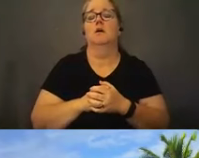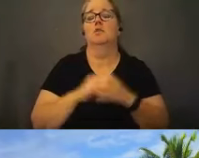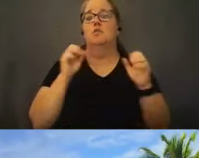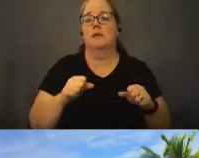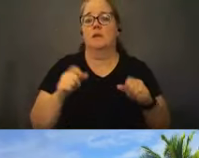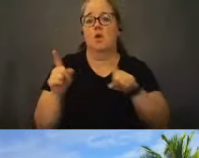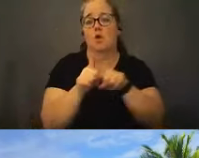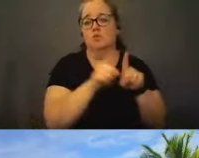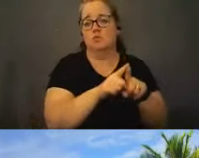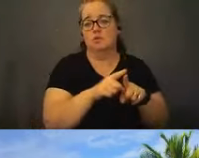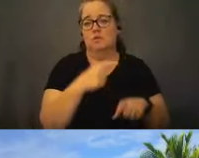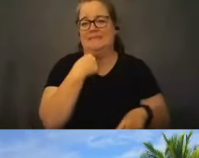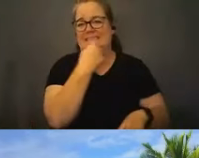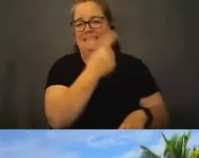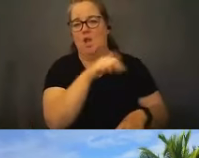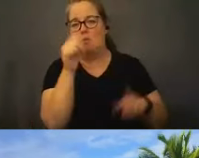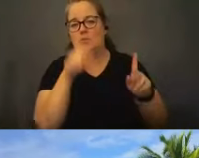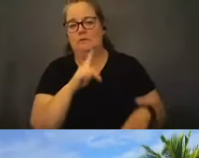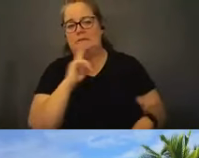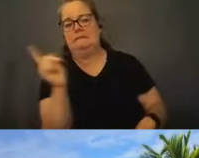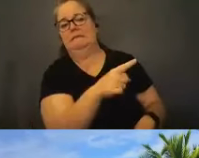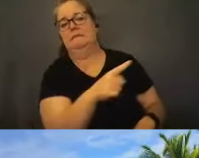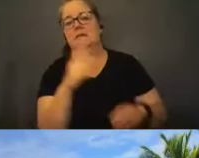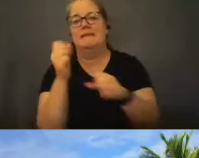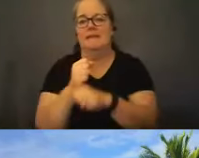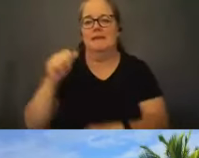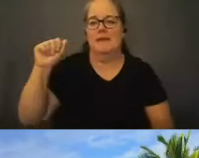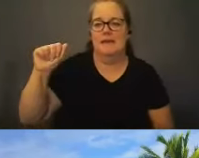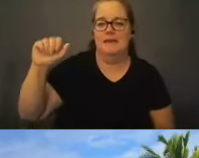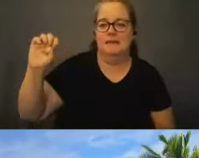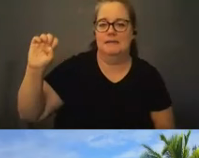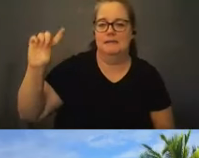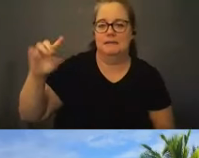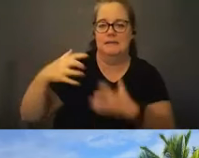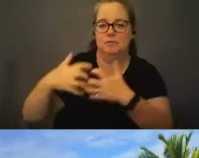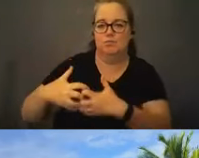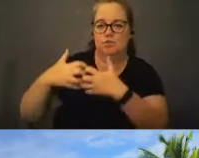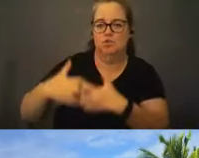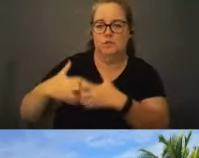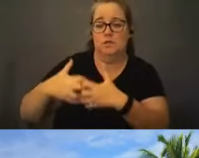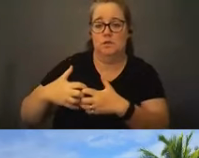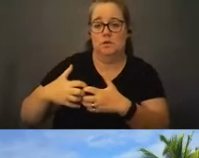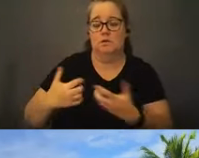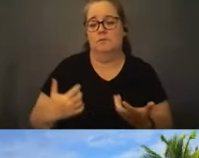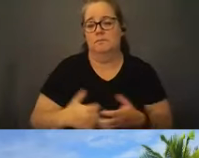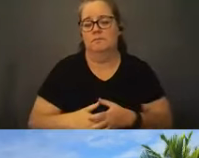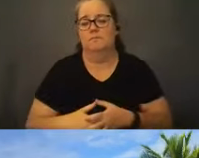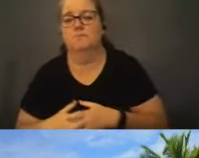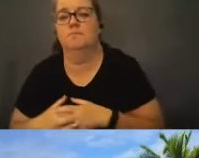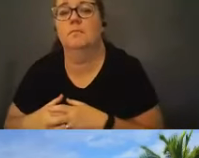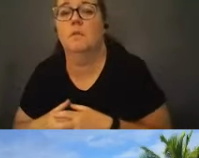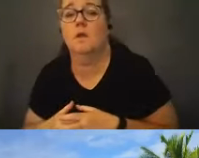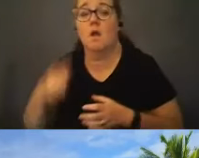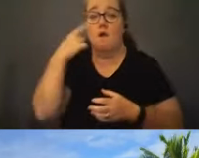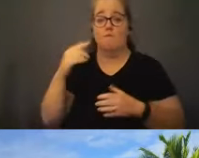AED. Okay, you can, sign that, and hopefully people would know what that was. So for